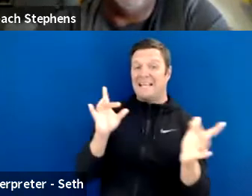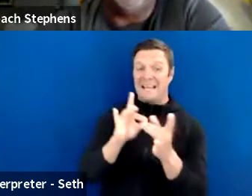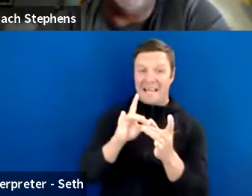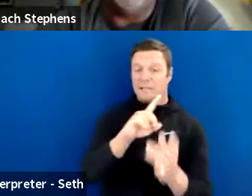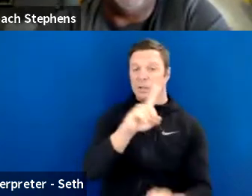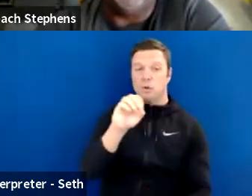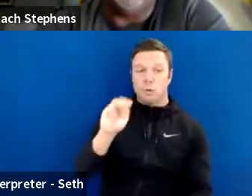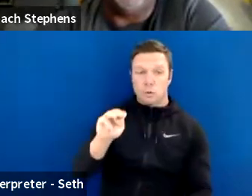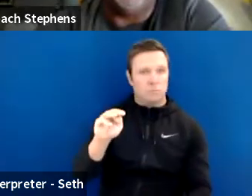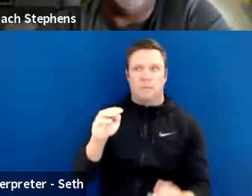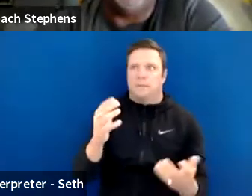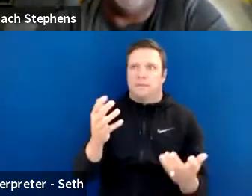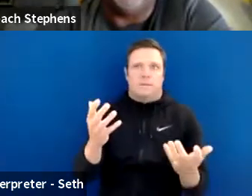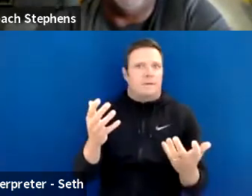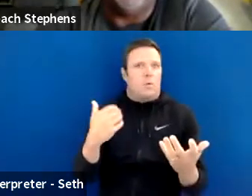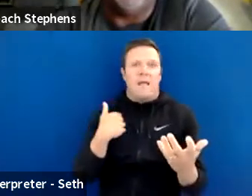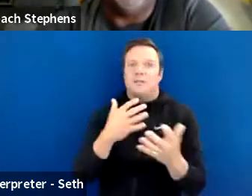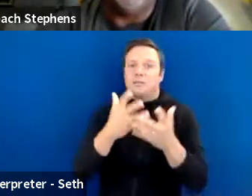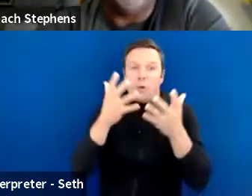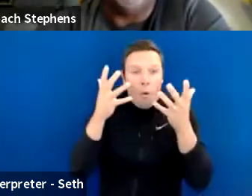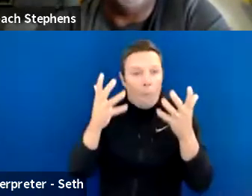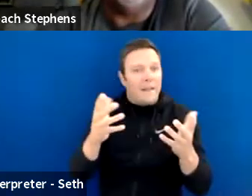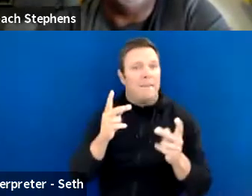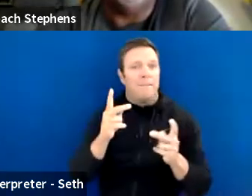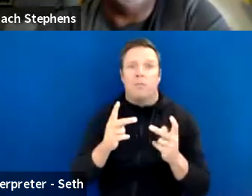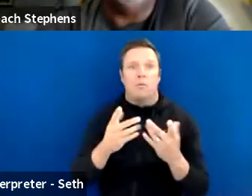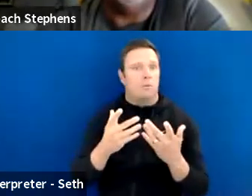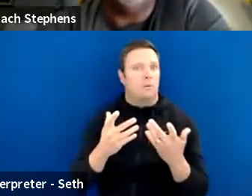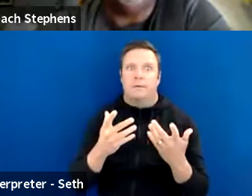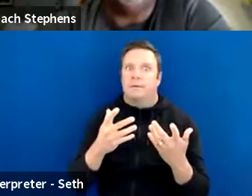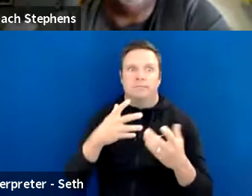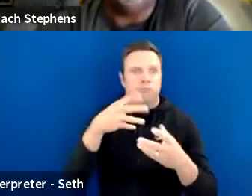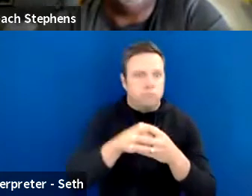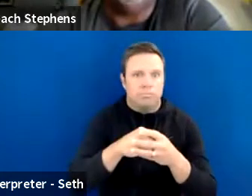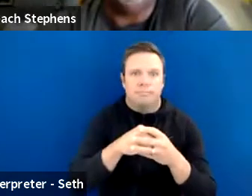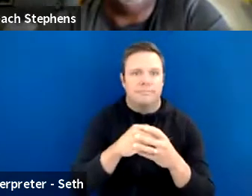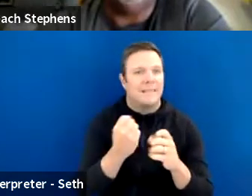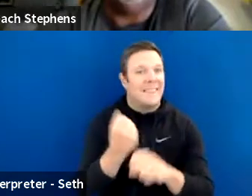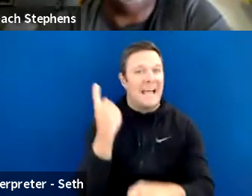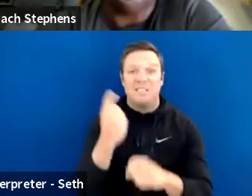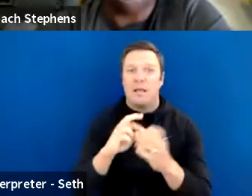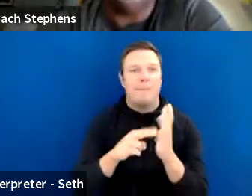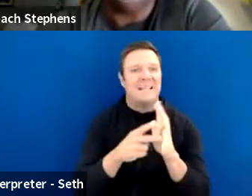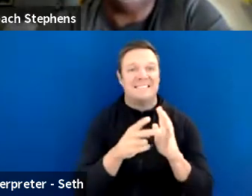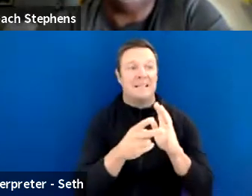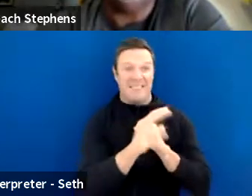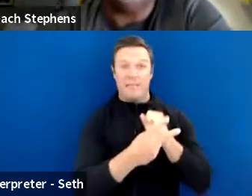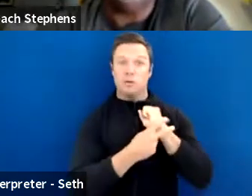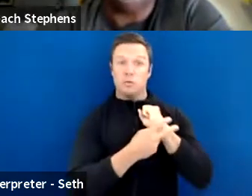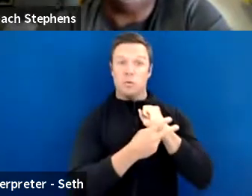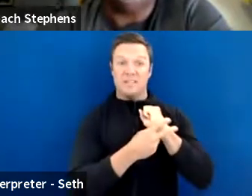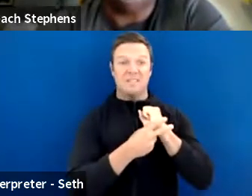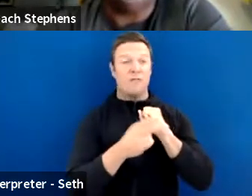the influx of so many people using it last year, their storage to manage for all